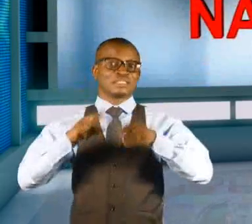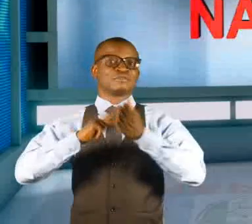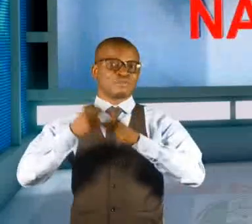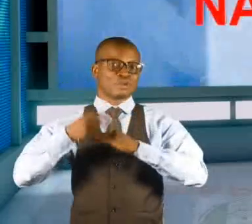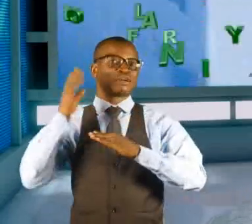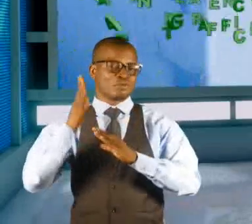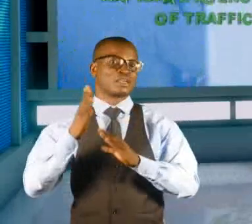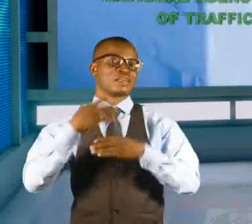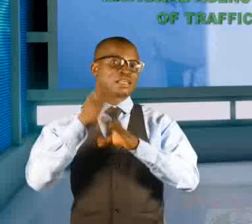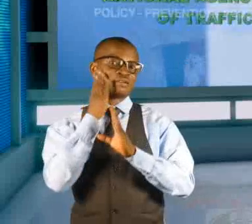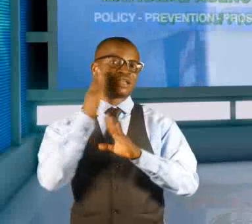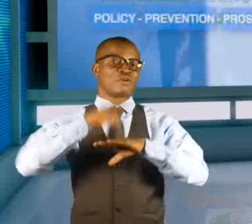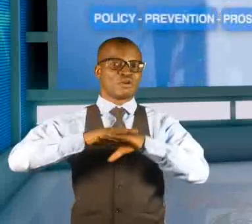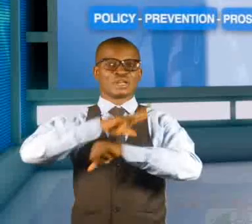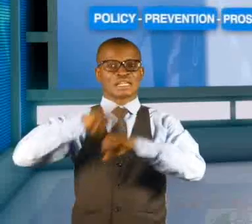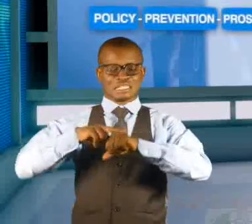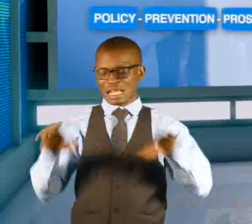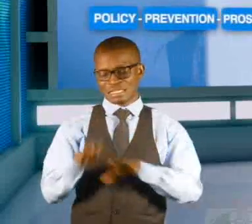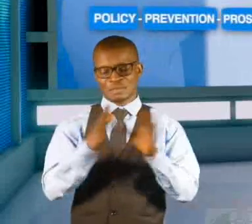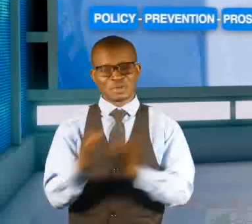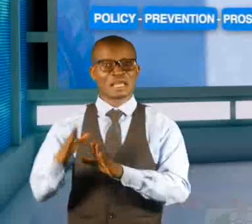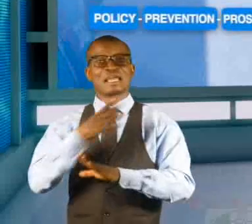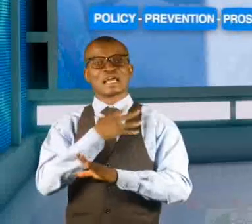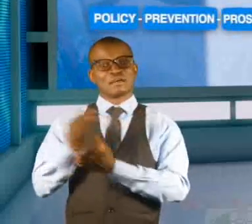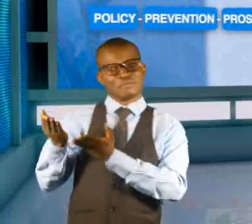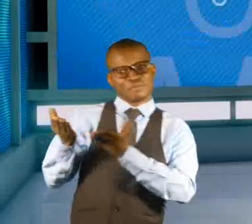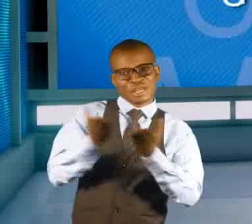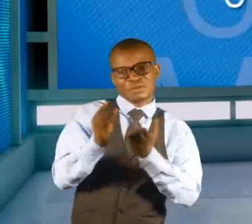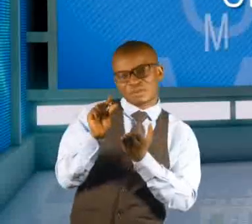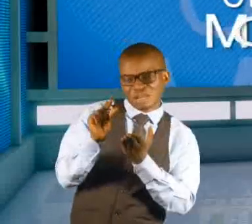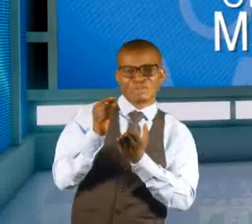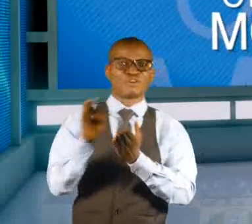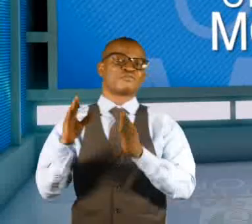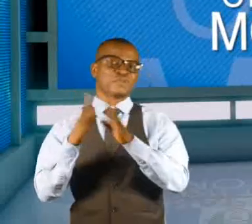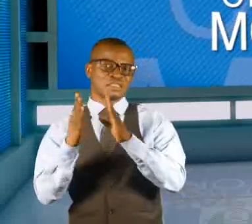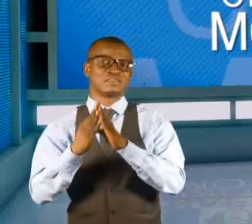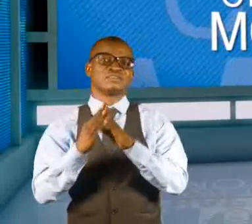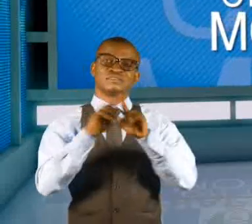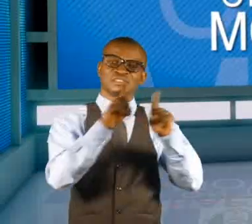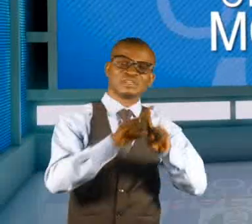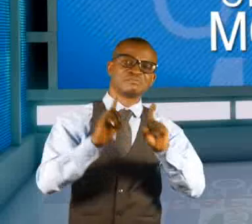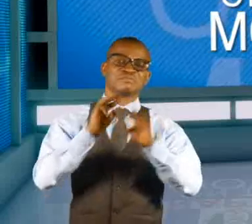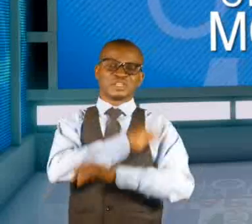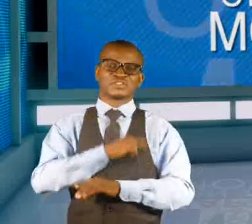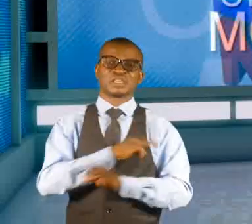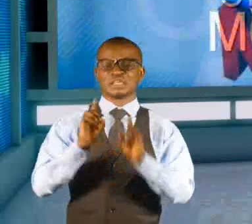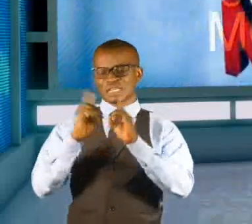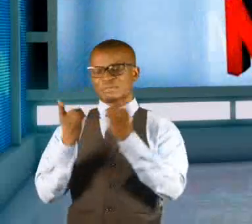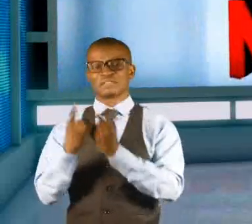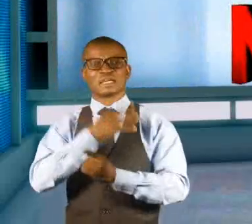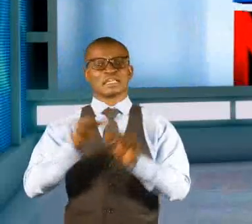This episode will enlighten you on the National Action Plan and also bring you clips from the meeting for heads of ministries,